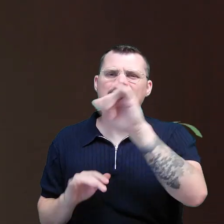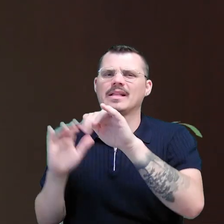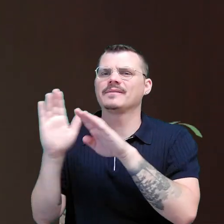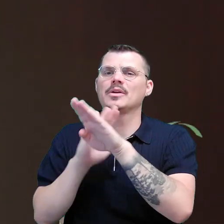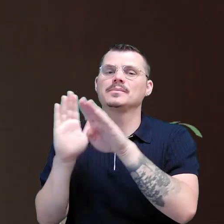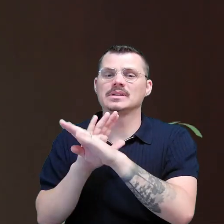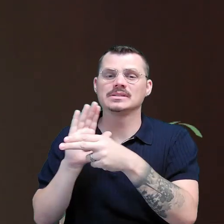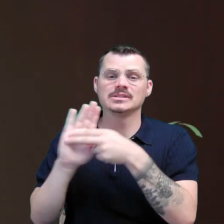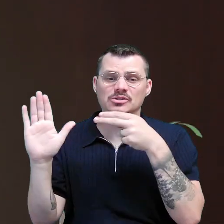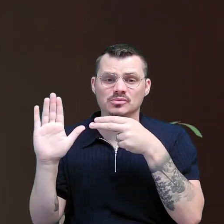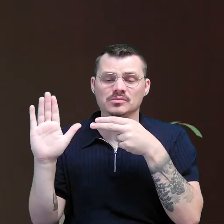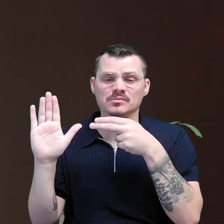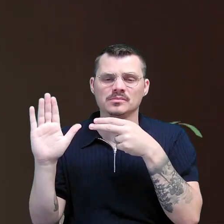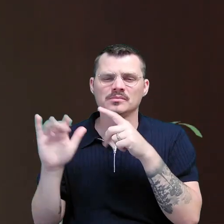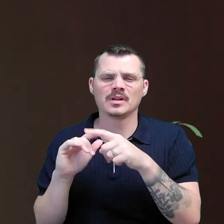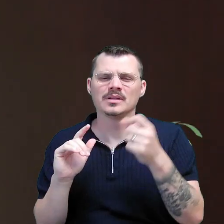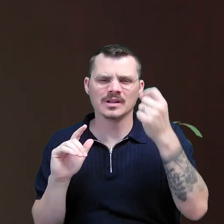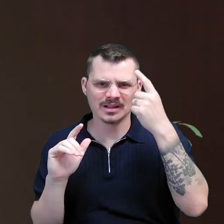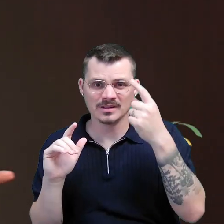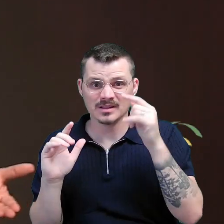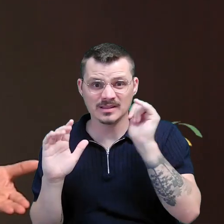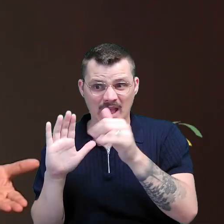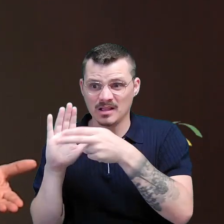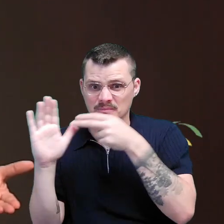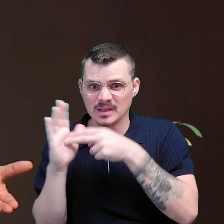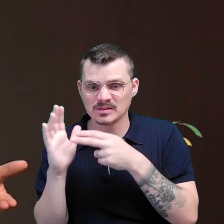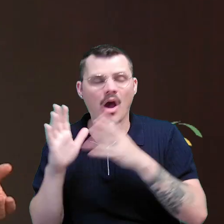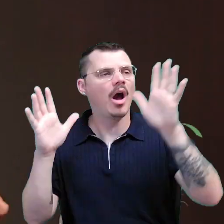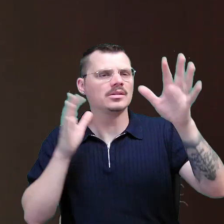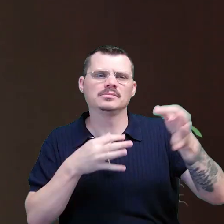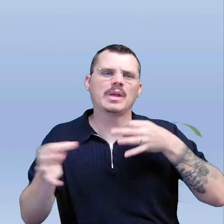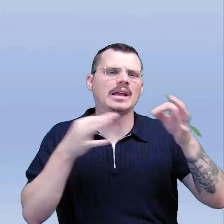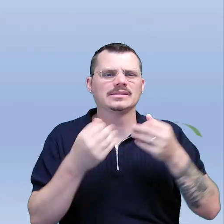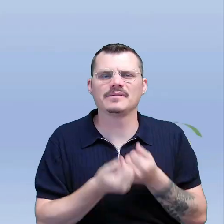syndrome, as though that explains away something.